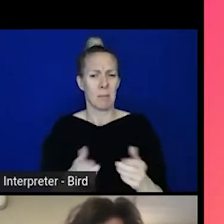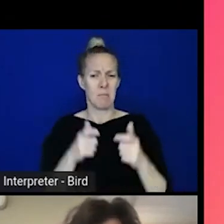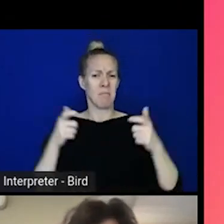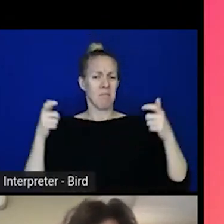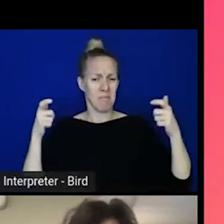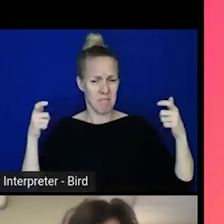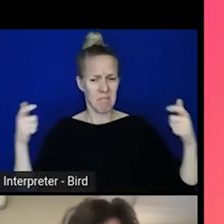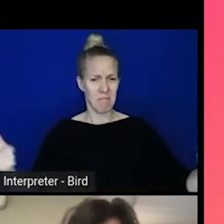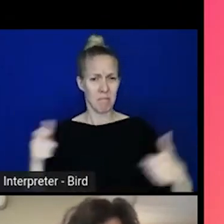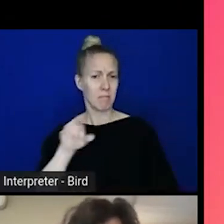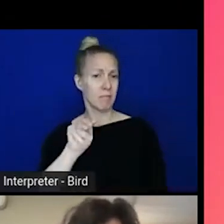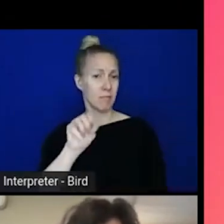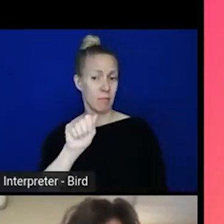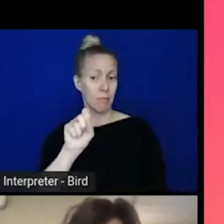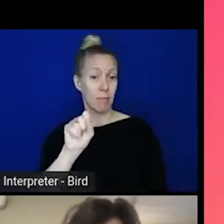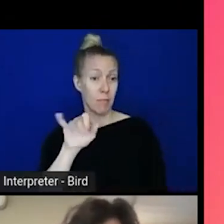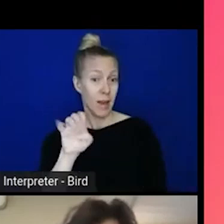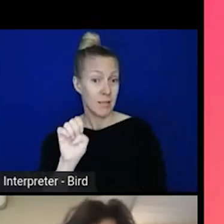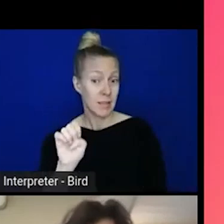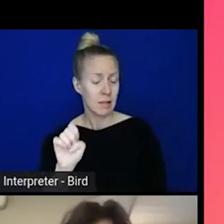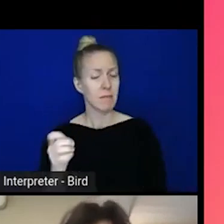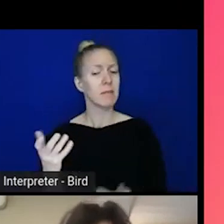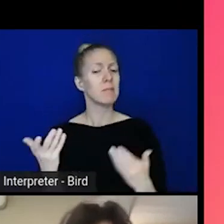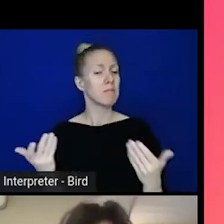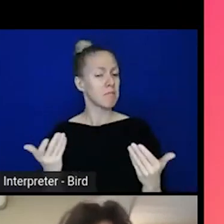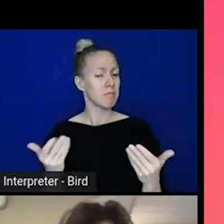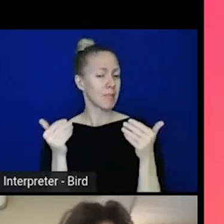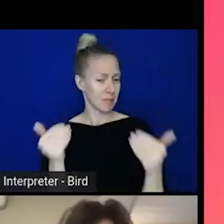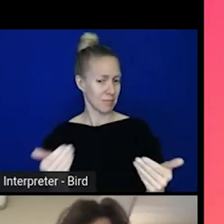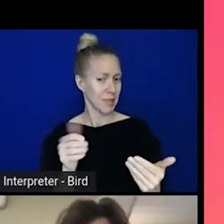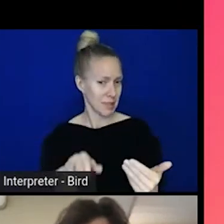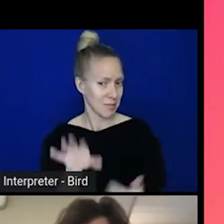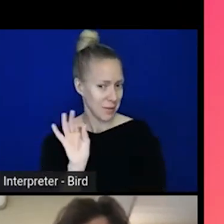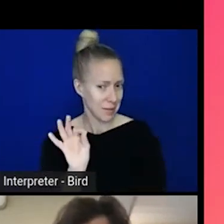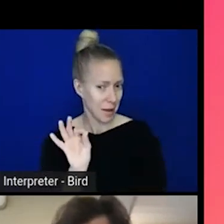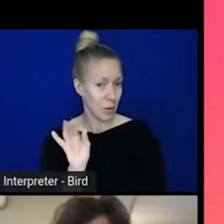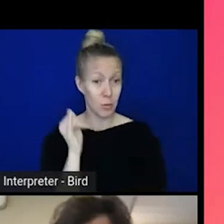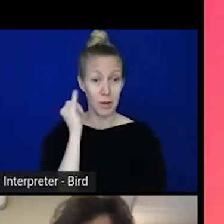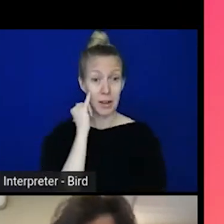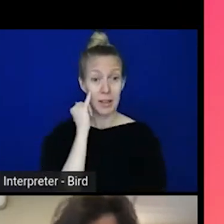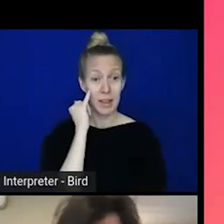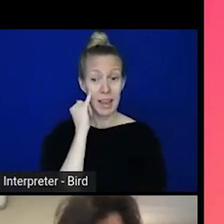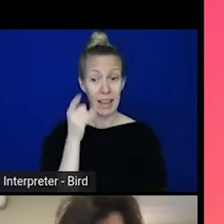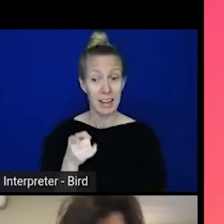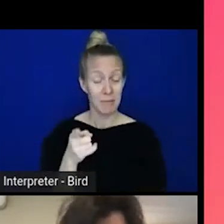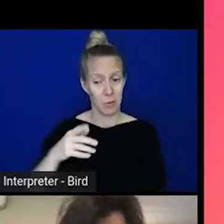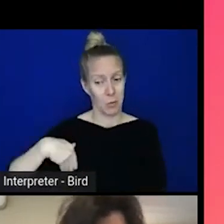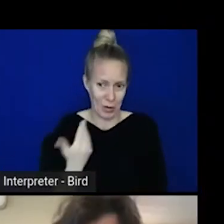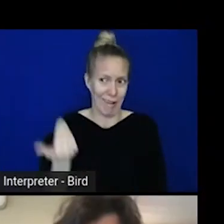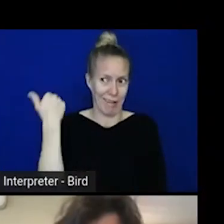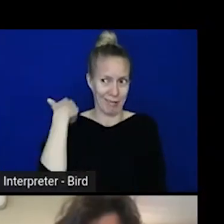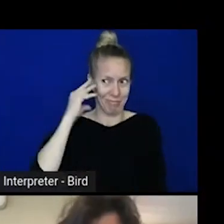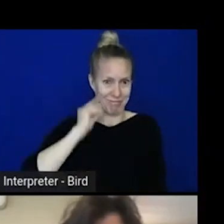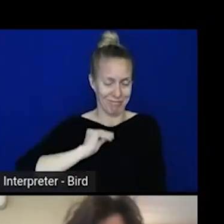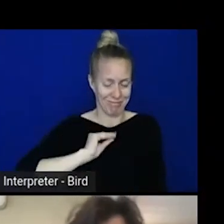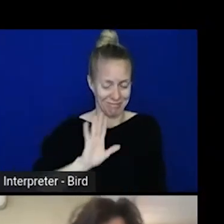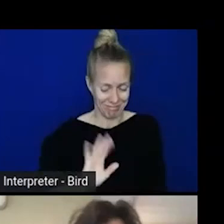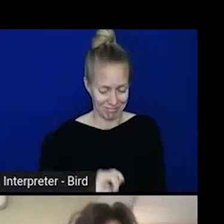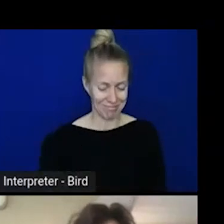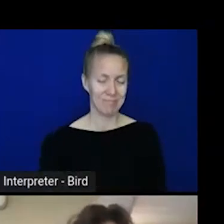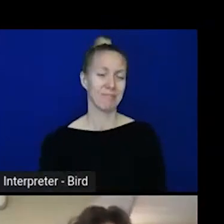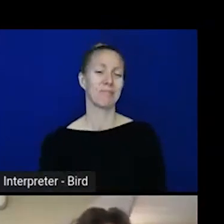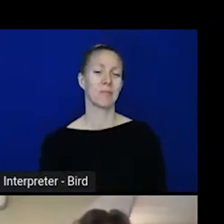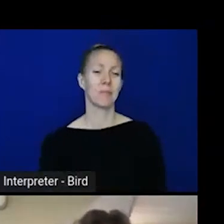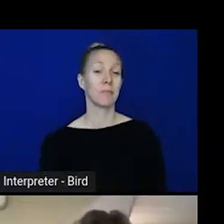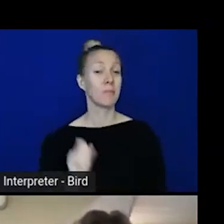Let's find out. And if you haven't guessed already, this is going to be a don't do what I did kind of talk. Cool.